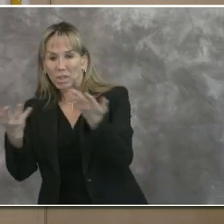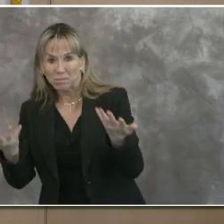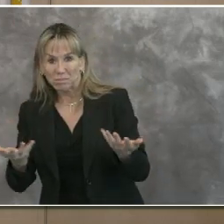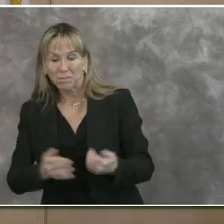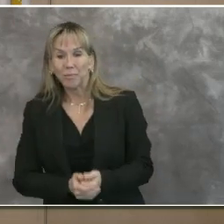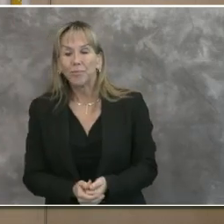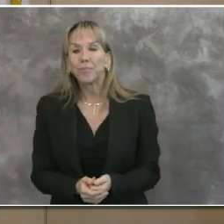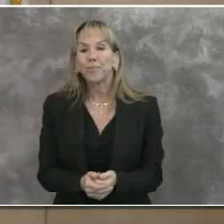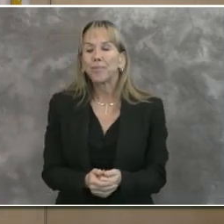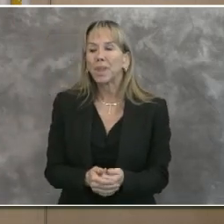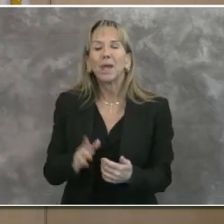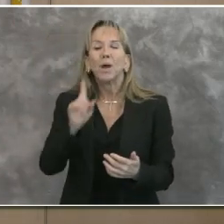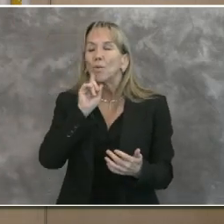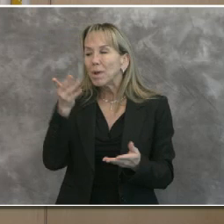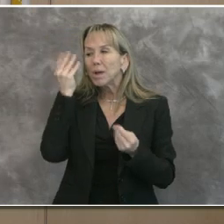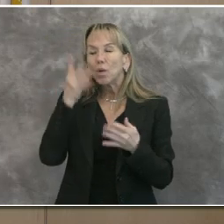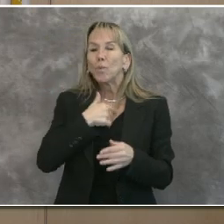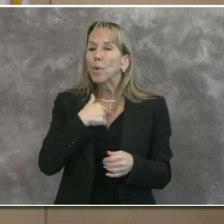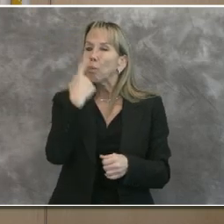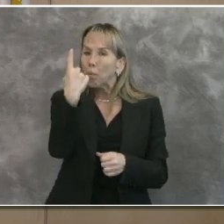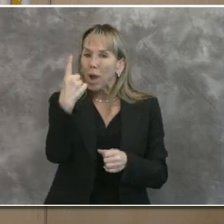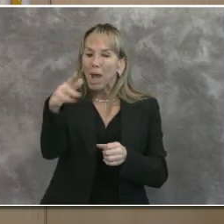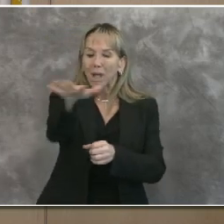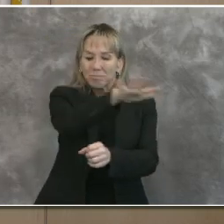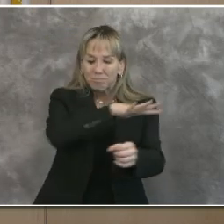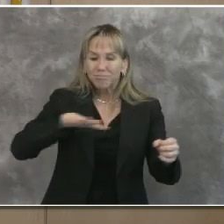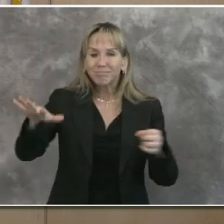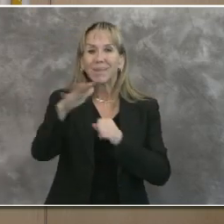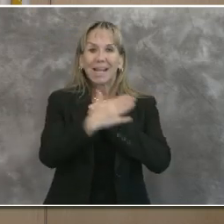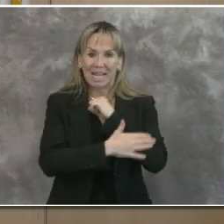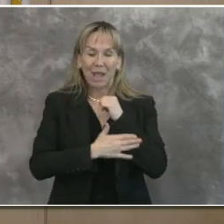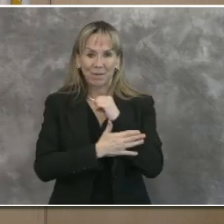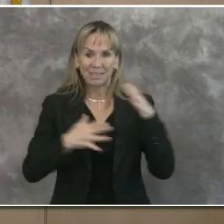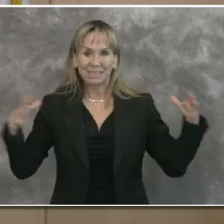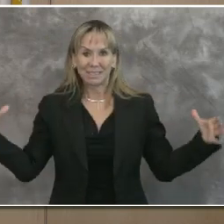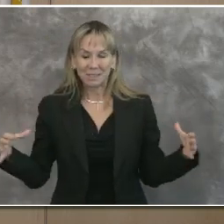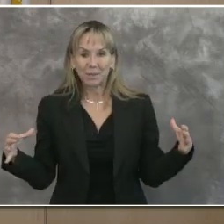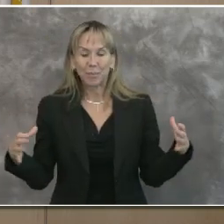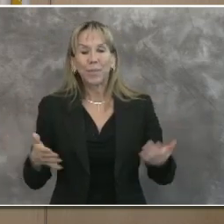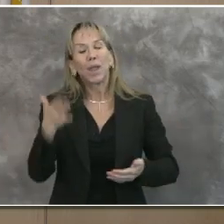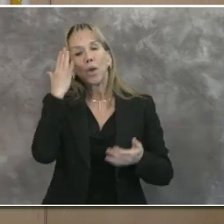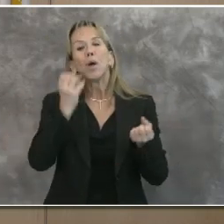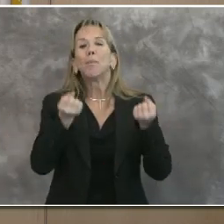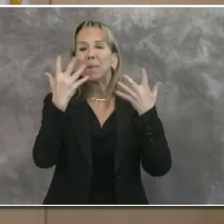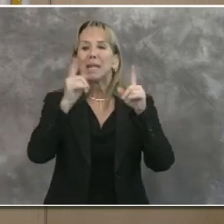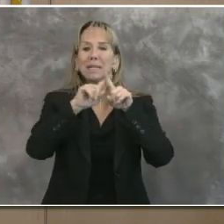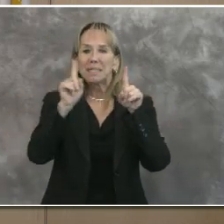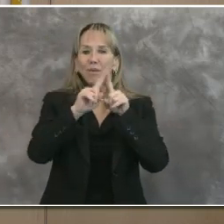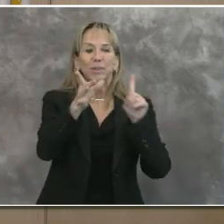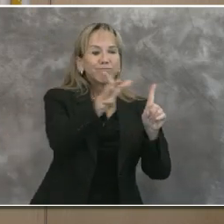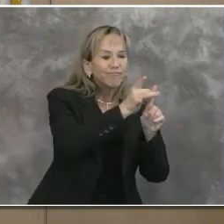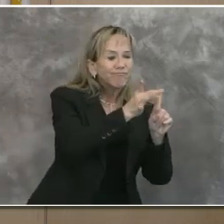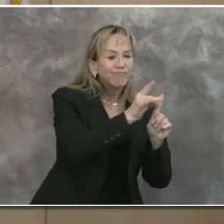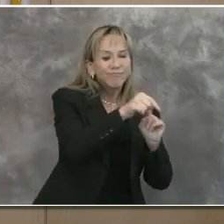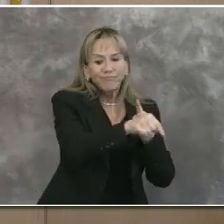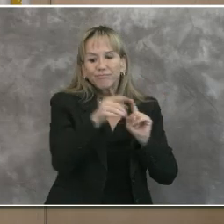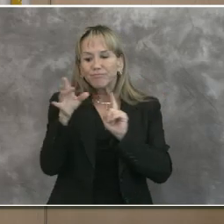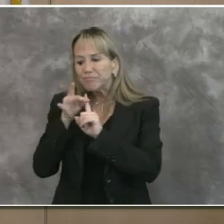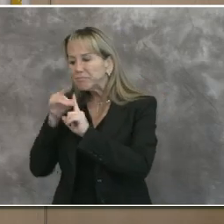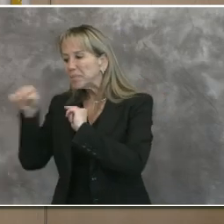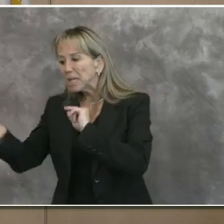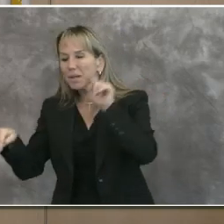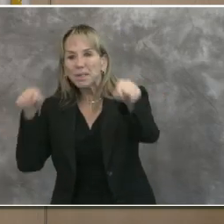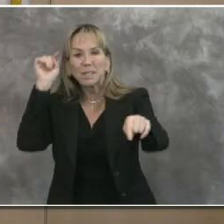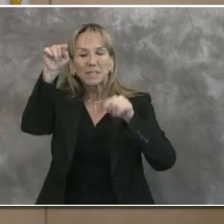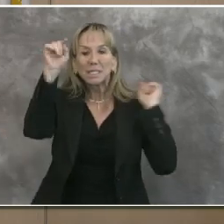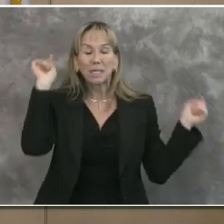Well, we are one county, and while the number of cases vary throughout the county, the city